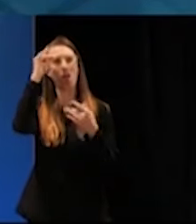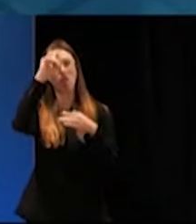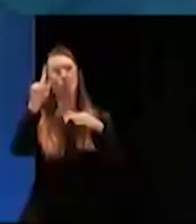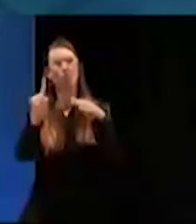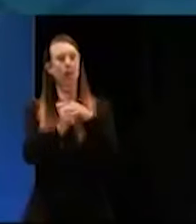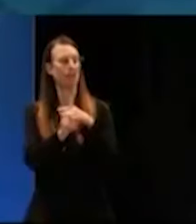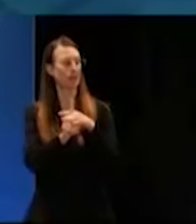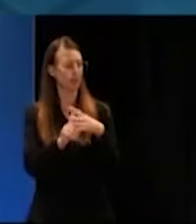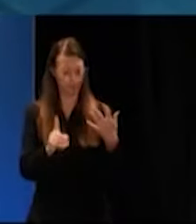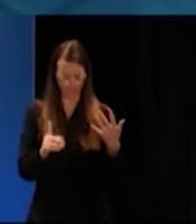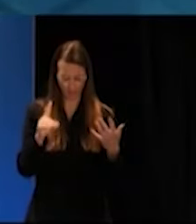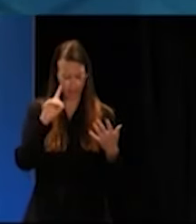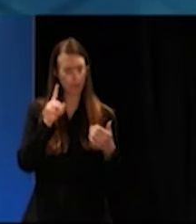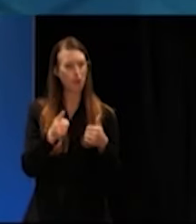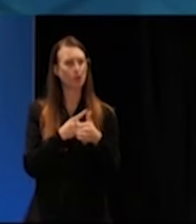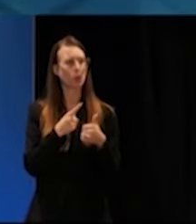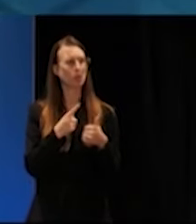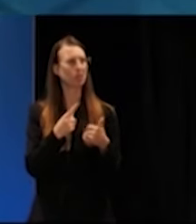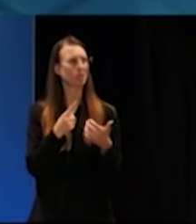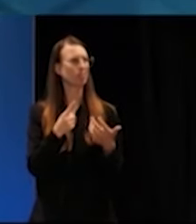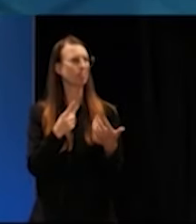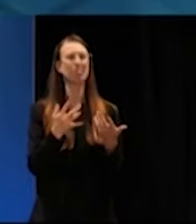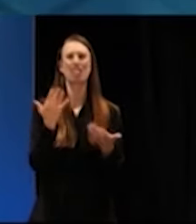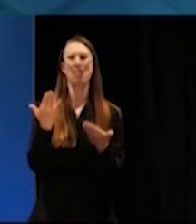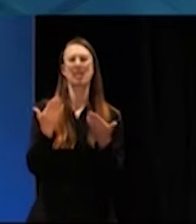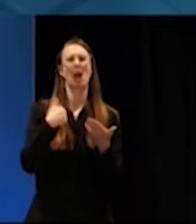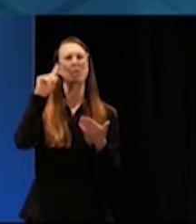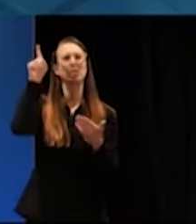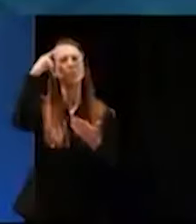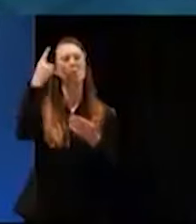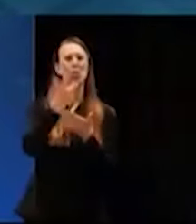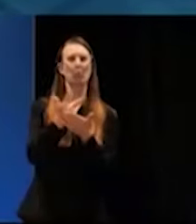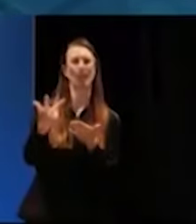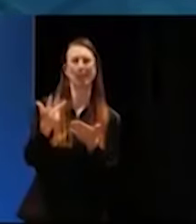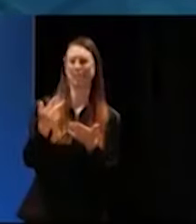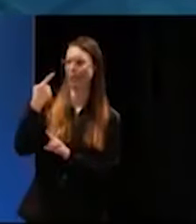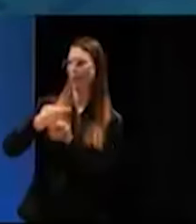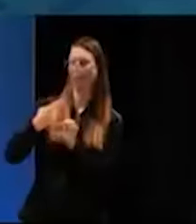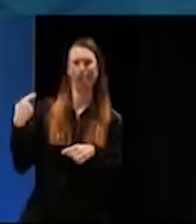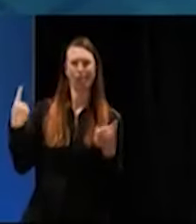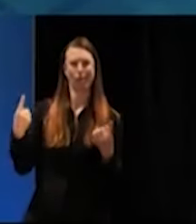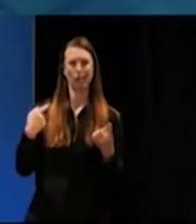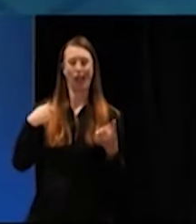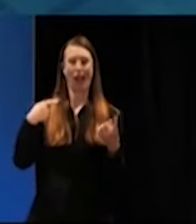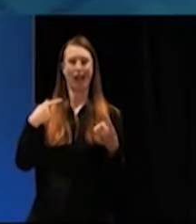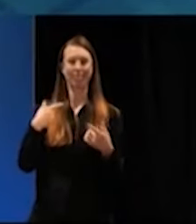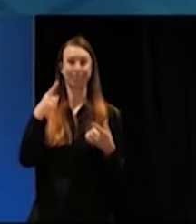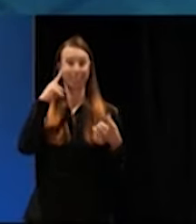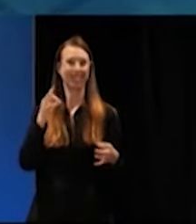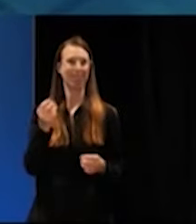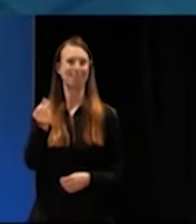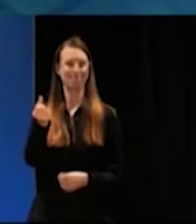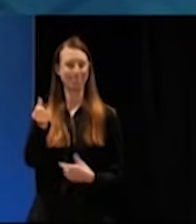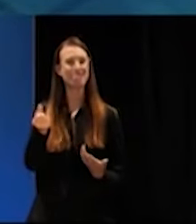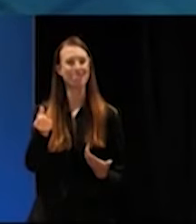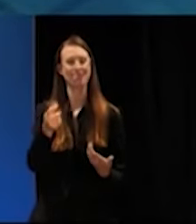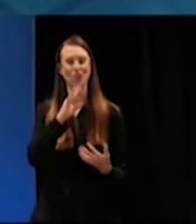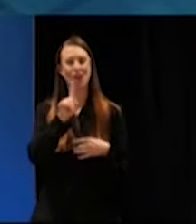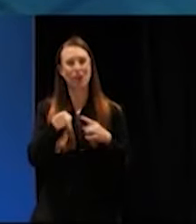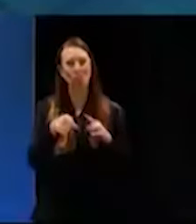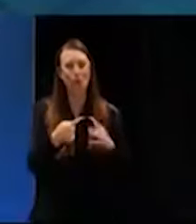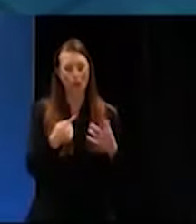been governor about 3 weeks, a month. I make quick decisions. When we're talking about how we can lean